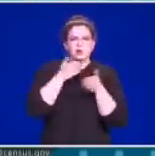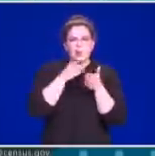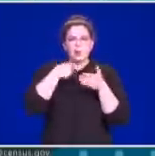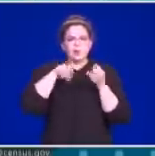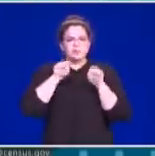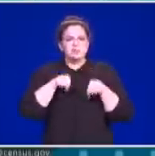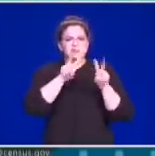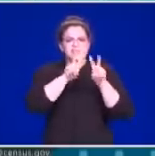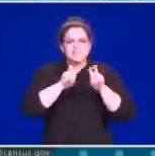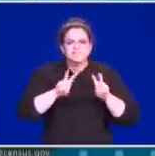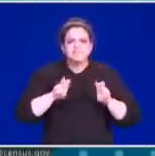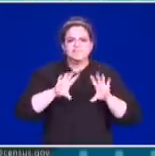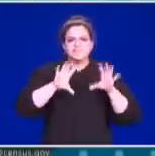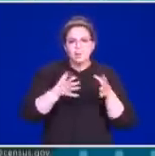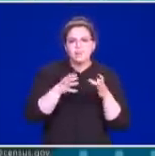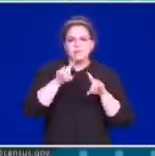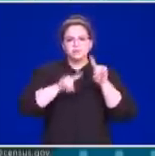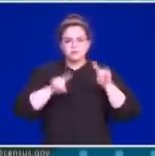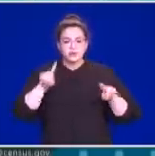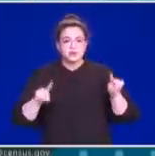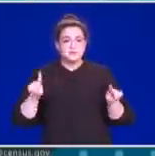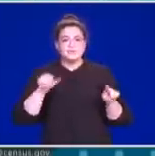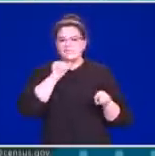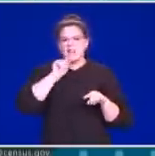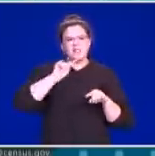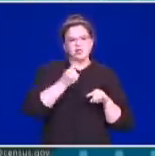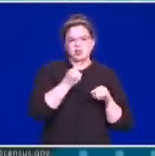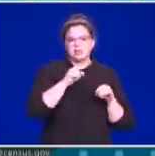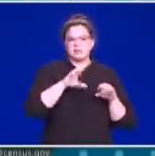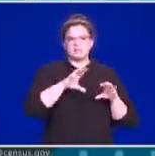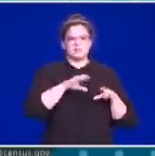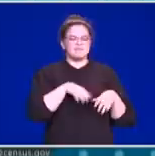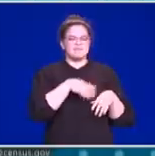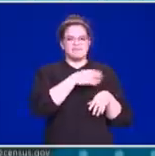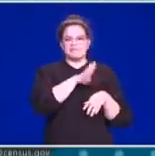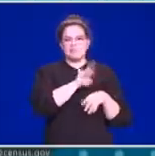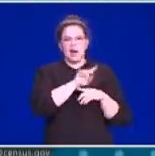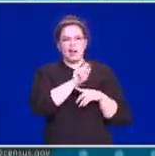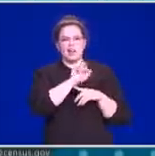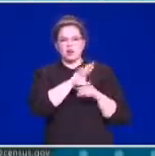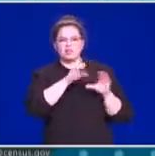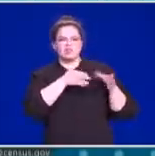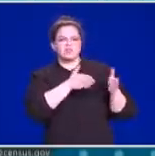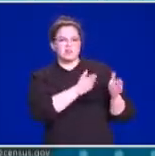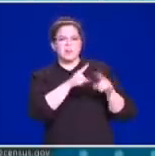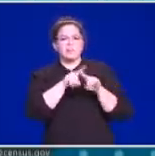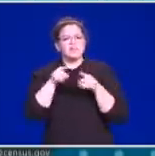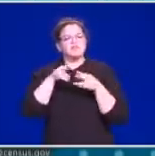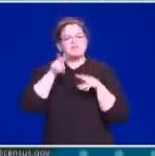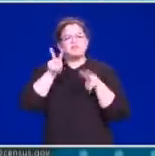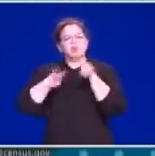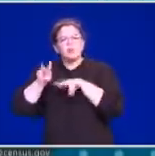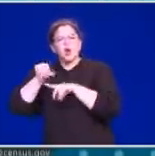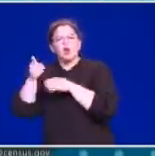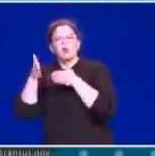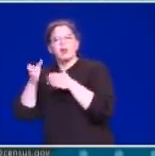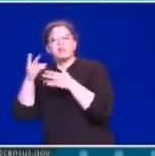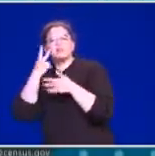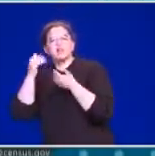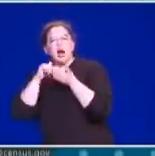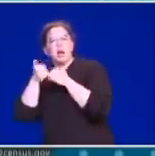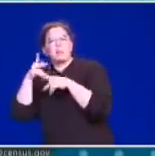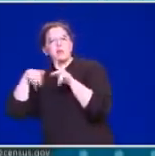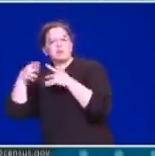nation's population's diversity, not just looking at a construct that's binary, but also looking at ways that we see how people are interrelated